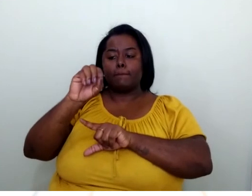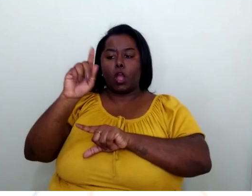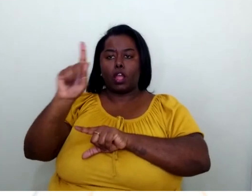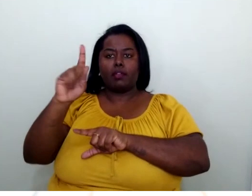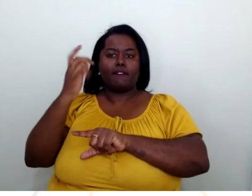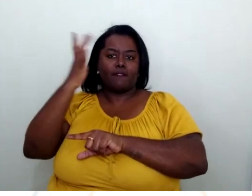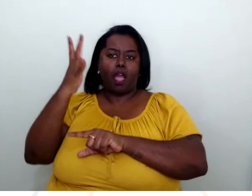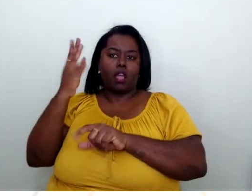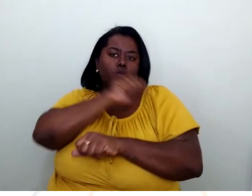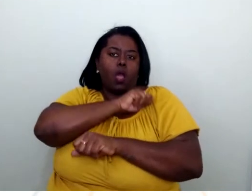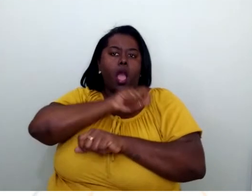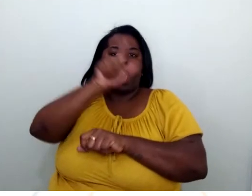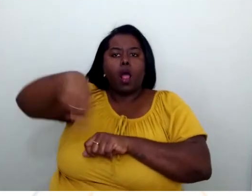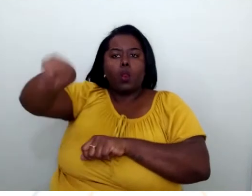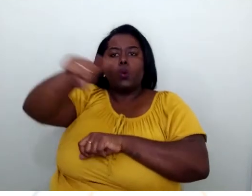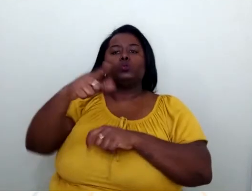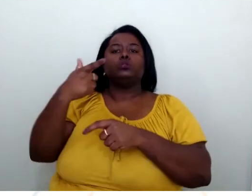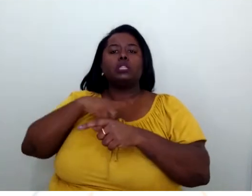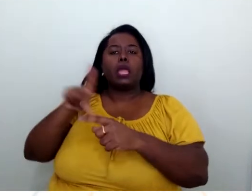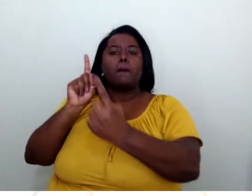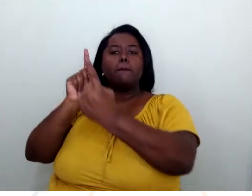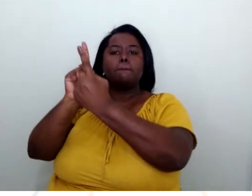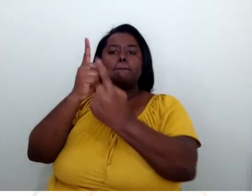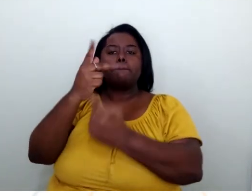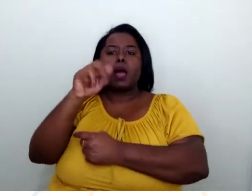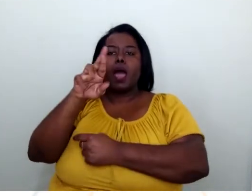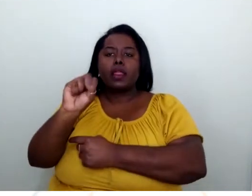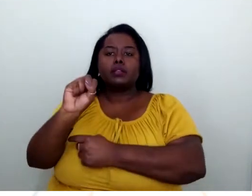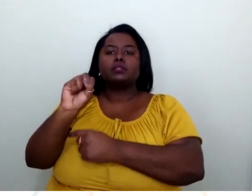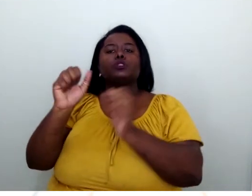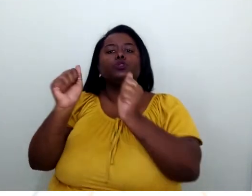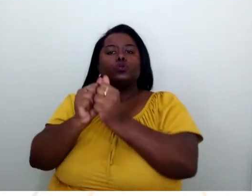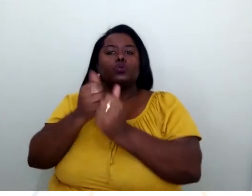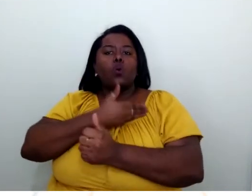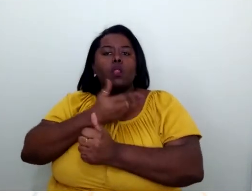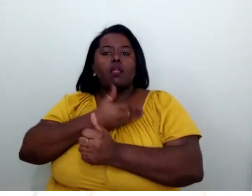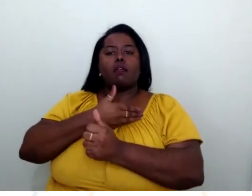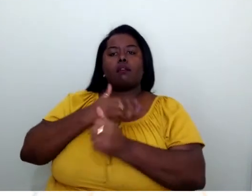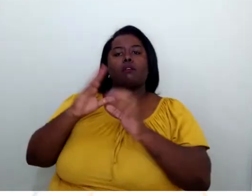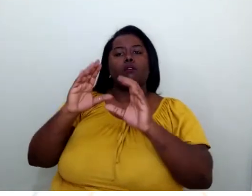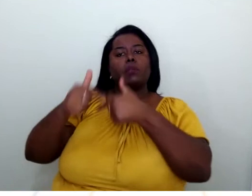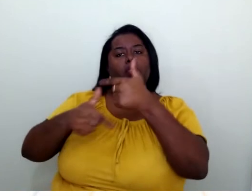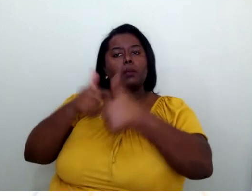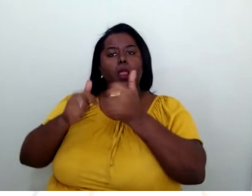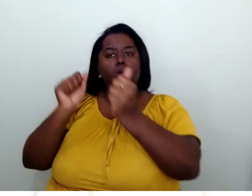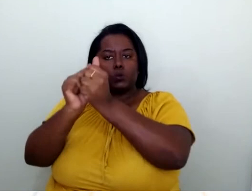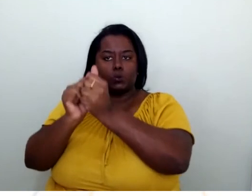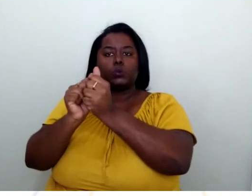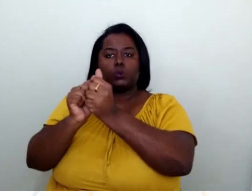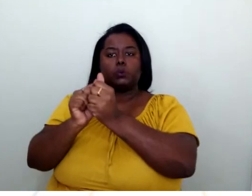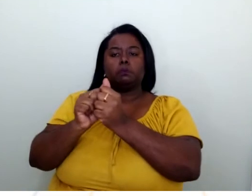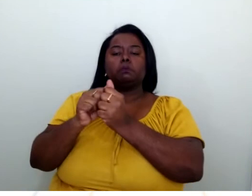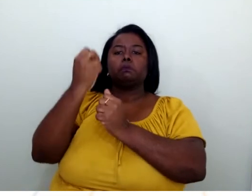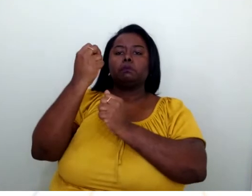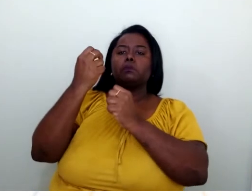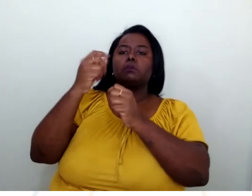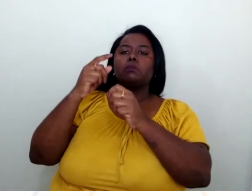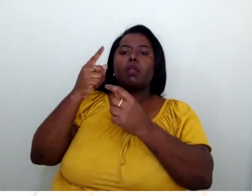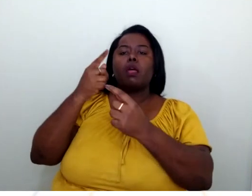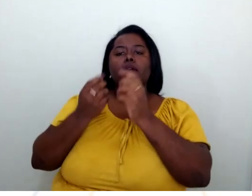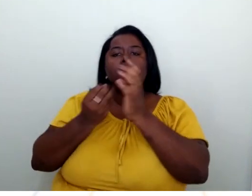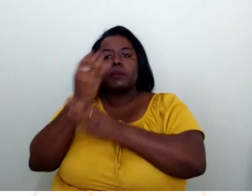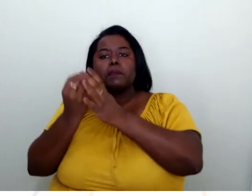physical, face-to-face sessions, or they could be virtual webinar sessions. What will the professor in the class do? But more importantly, what will